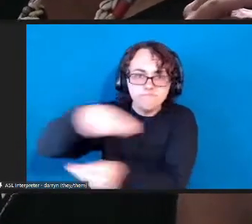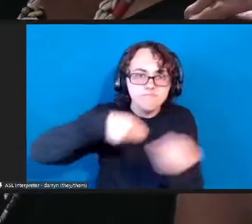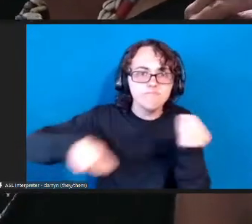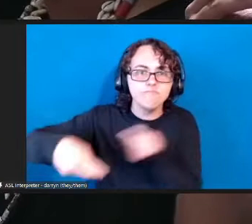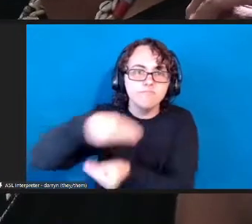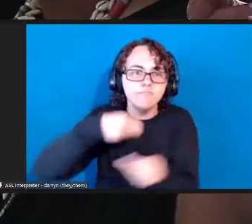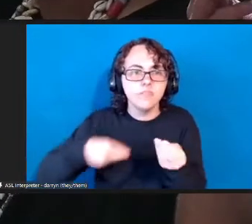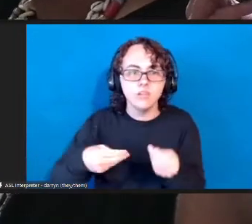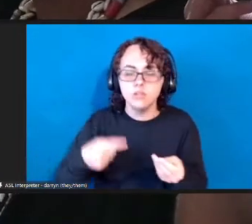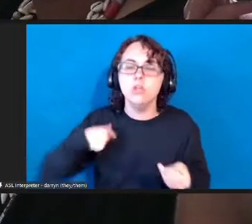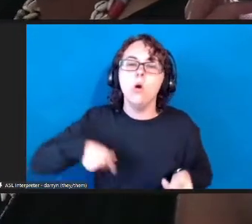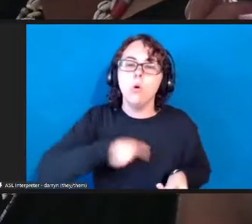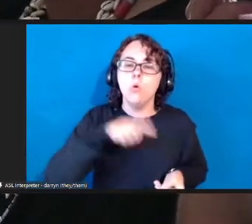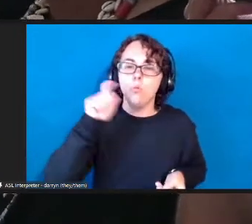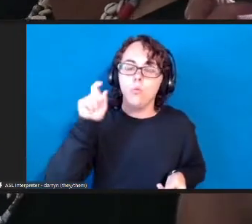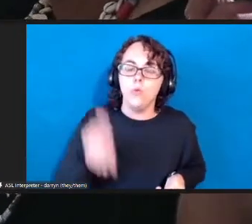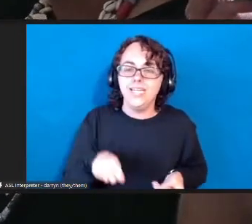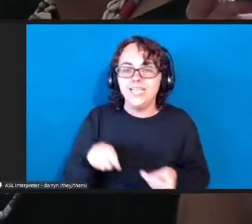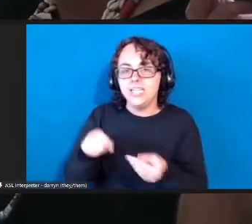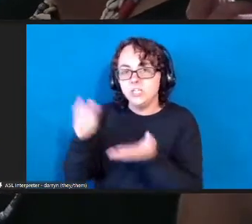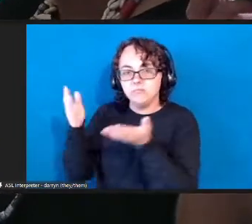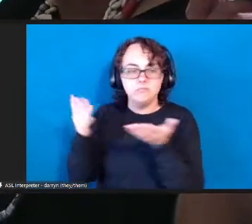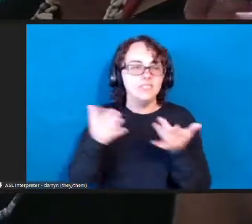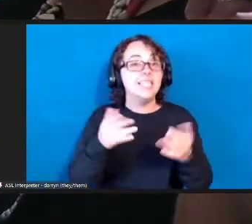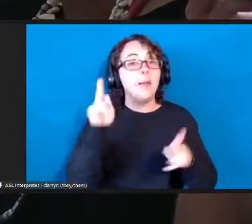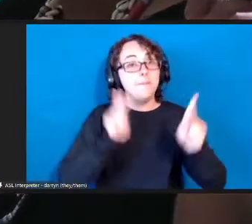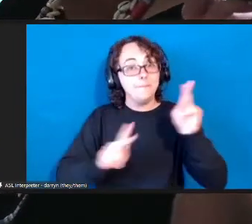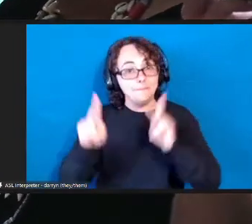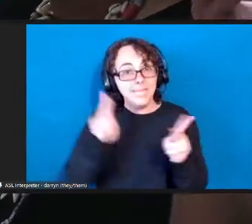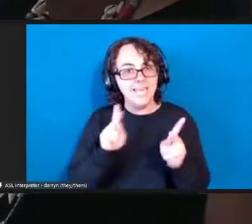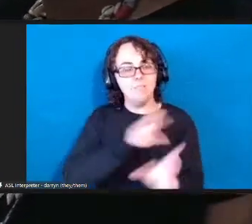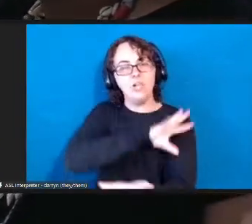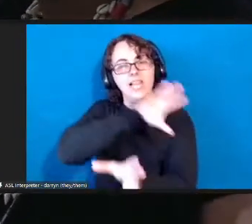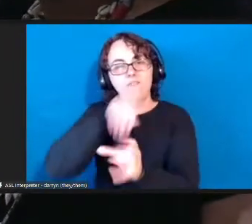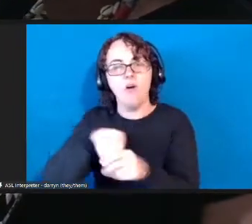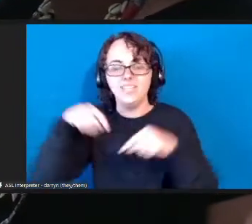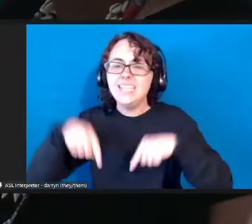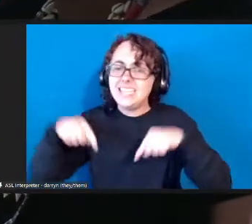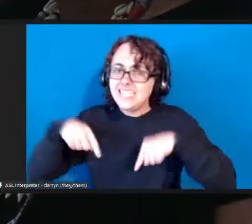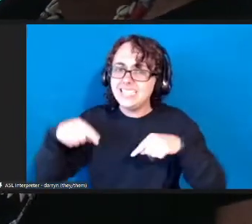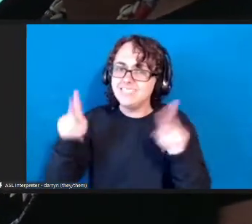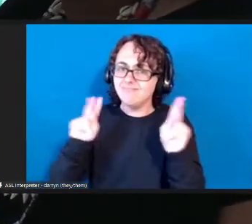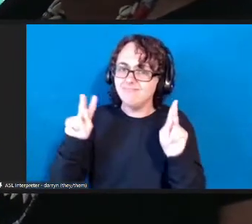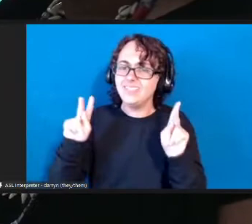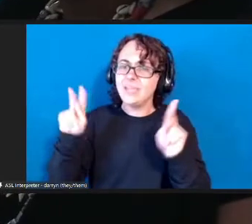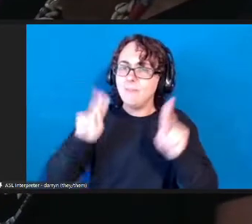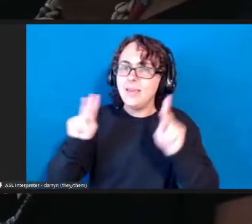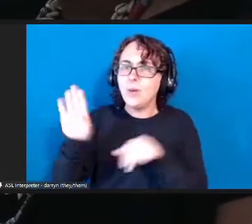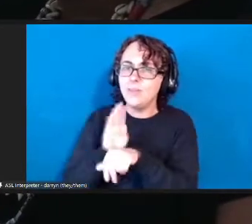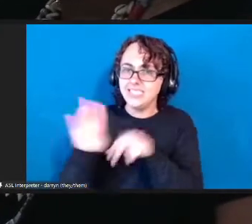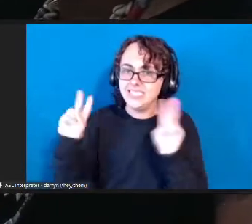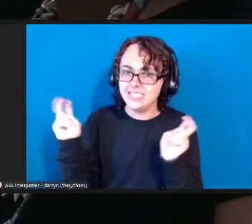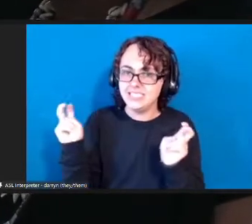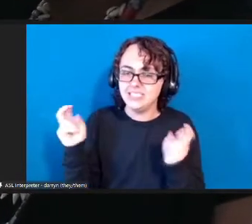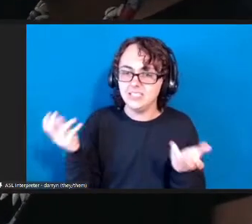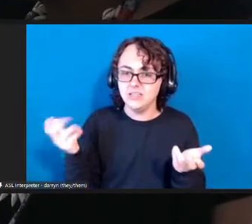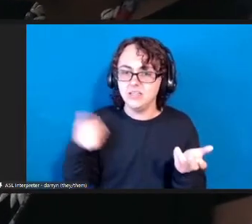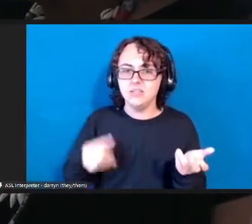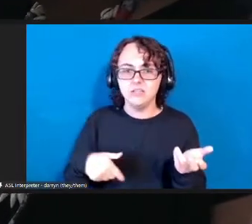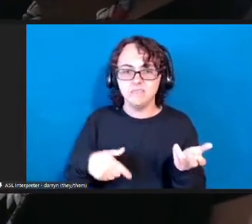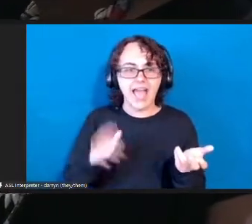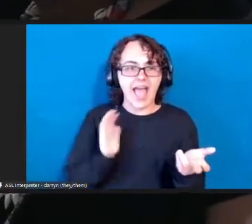we need to bring the people back to the people business. We're in the people business. We're in the business of investing in